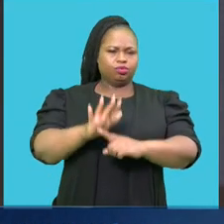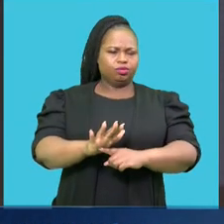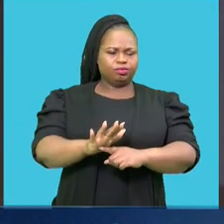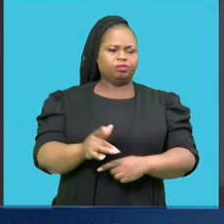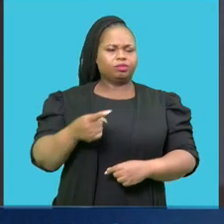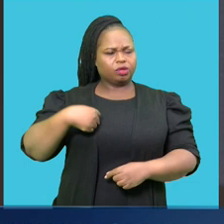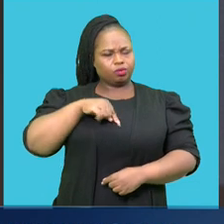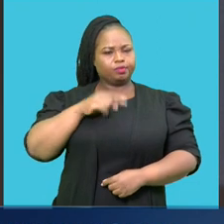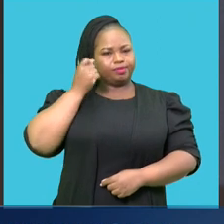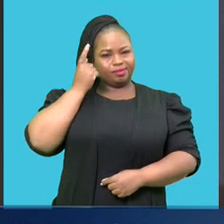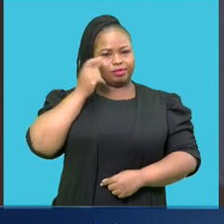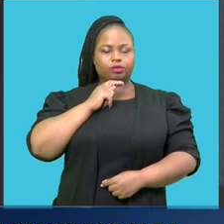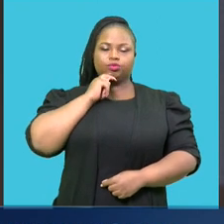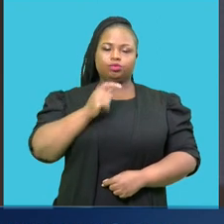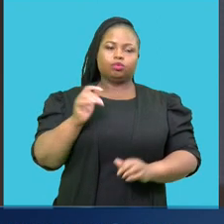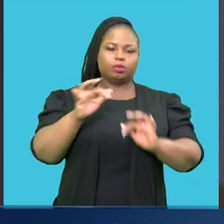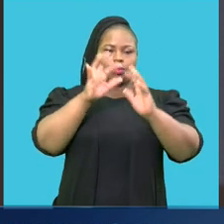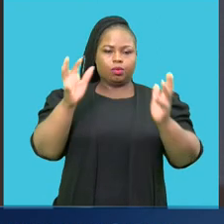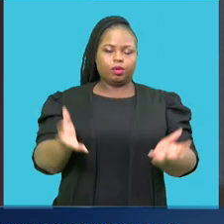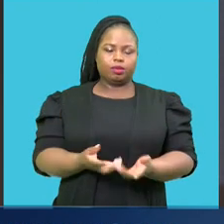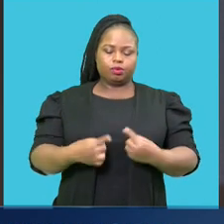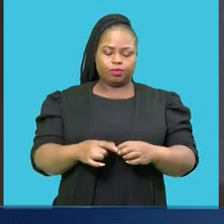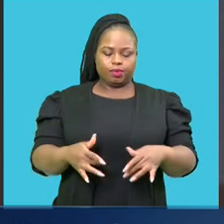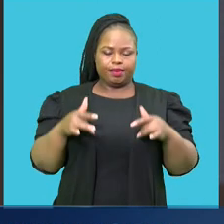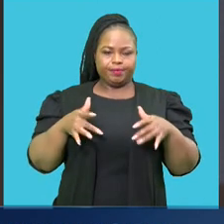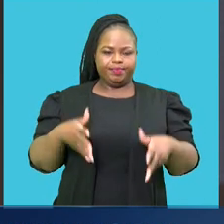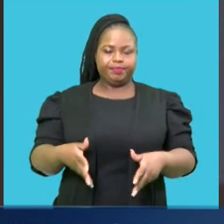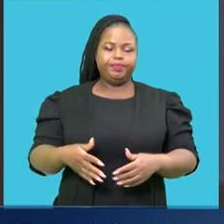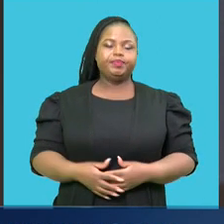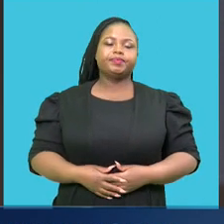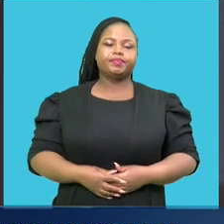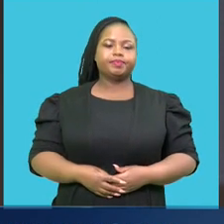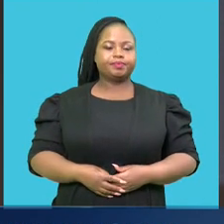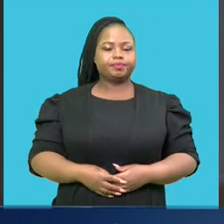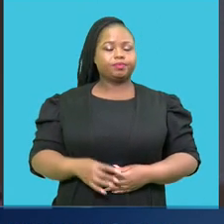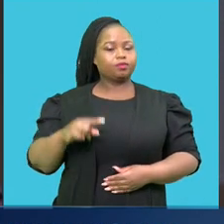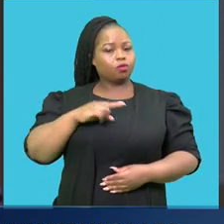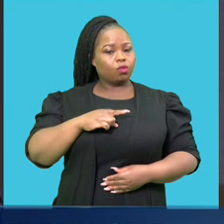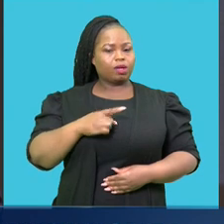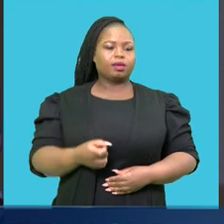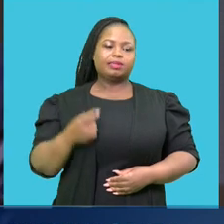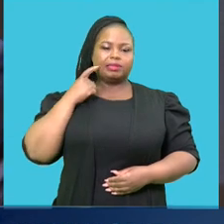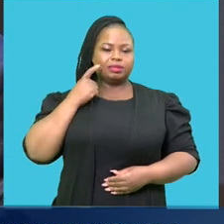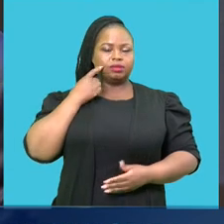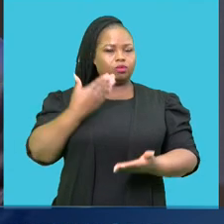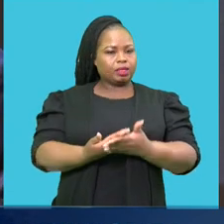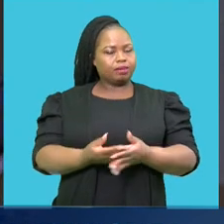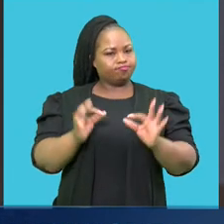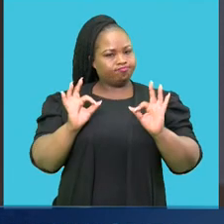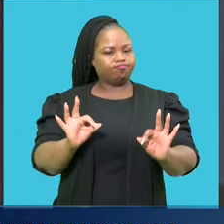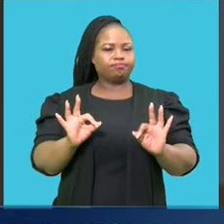of the world we live in In order to develop appropriate responses